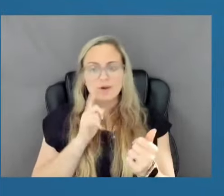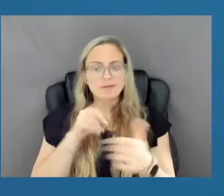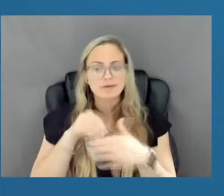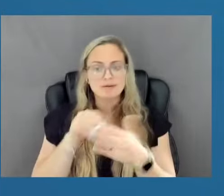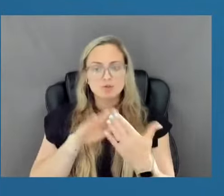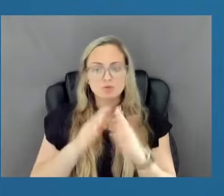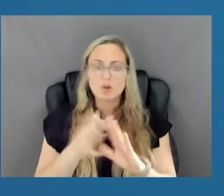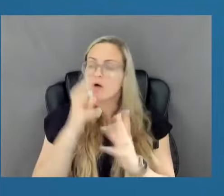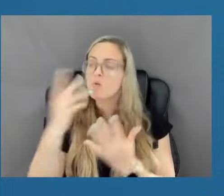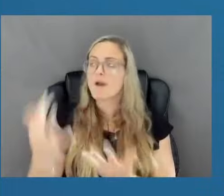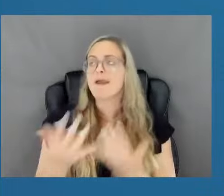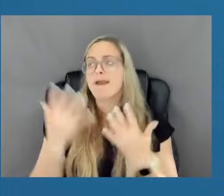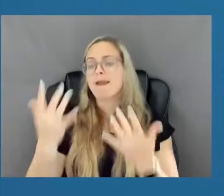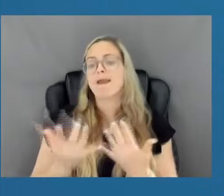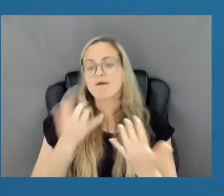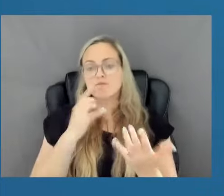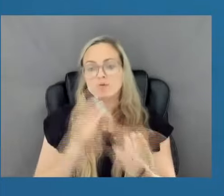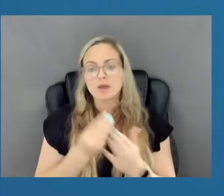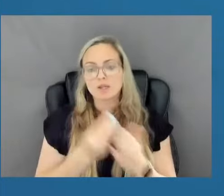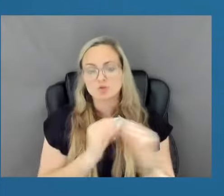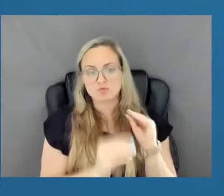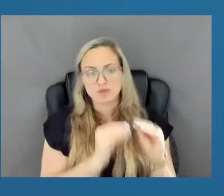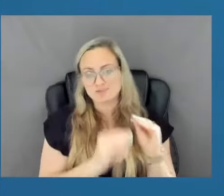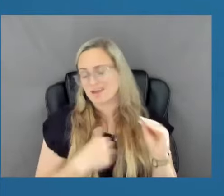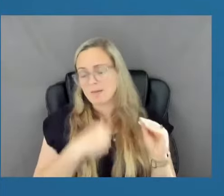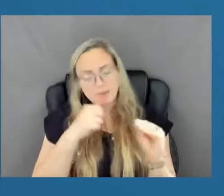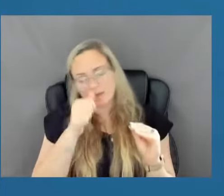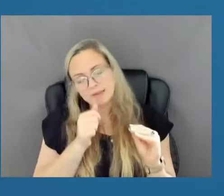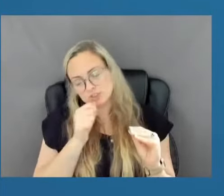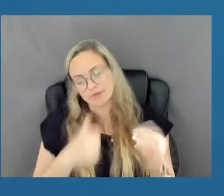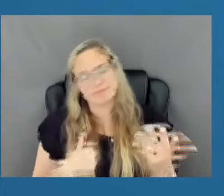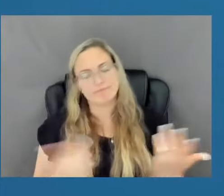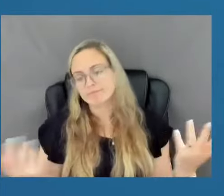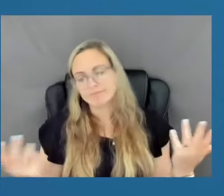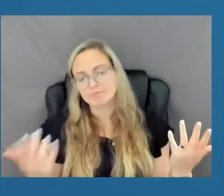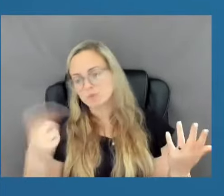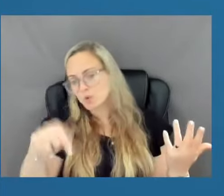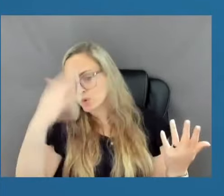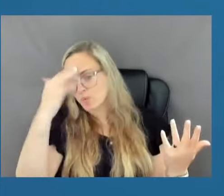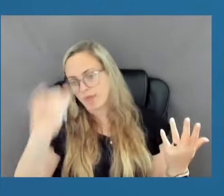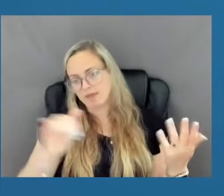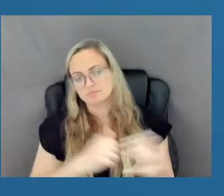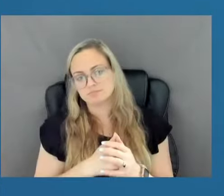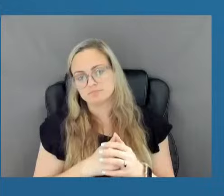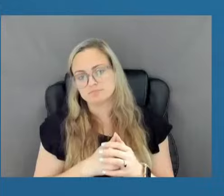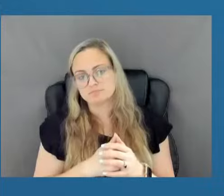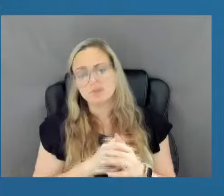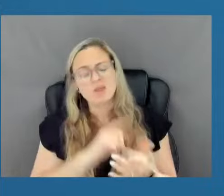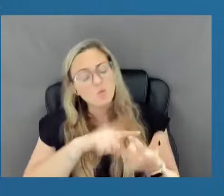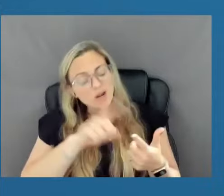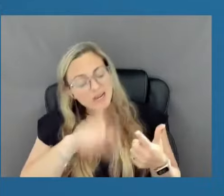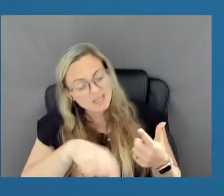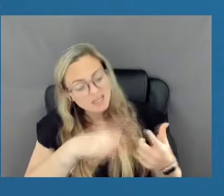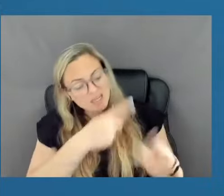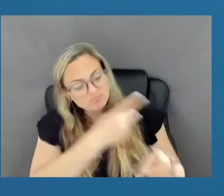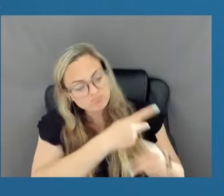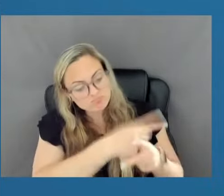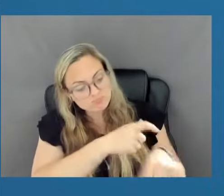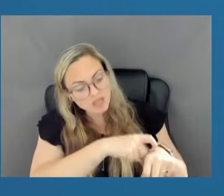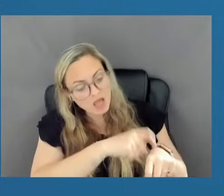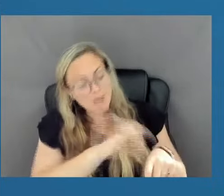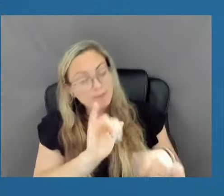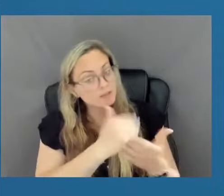wait forever. I'm very impatient. Everybody knows that. But I'll take my time when it comes to important things like the budget. We'll